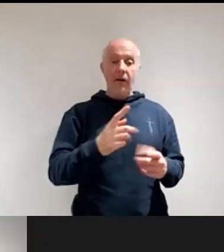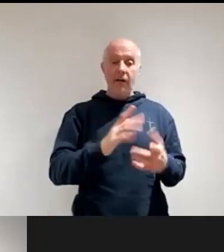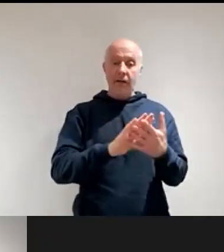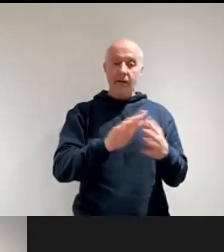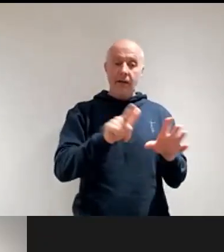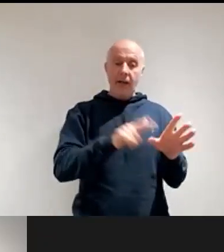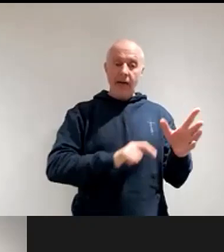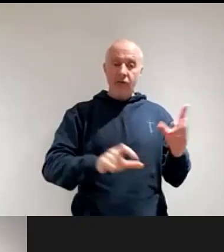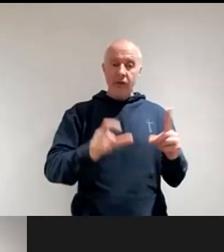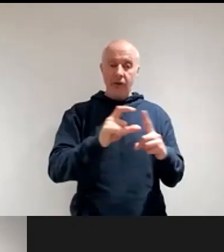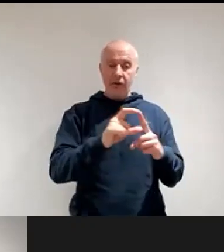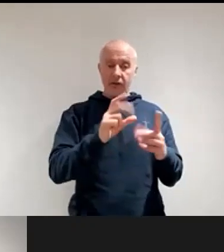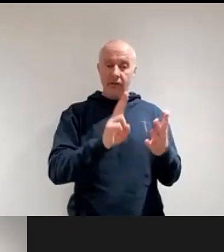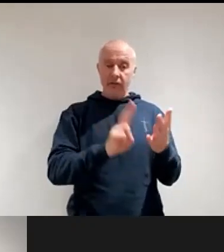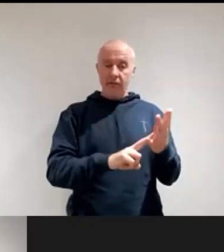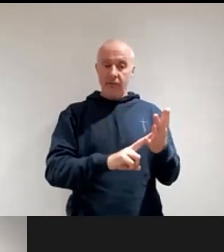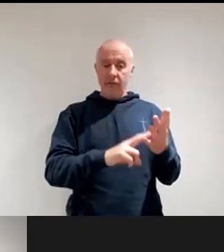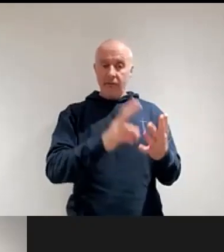of them.